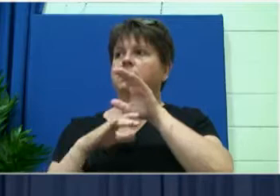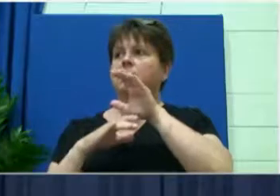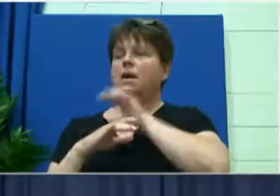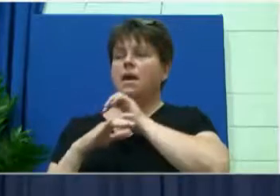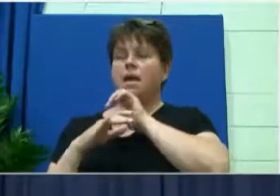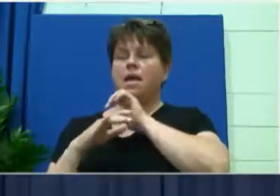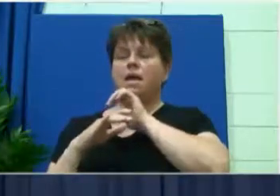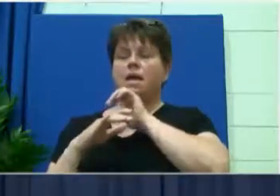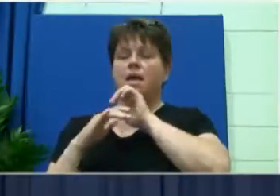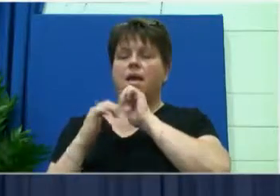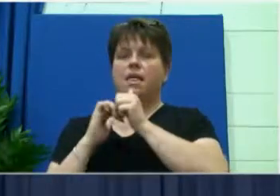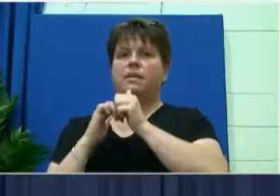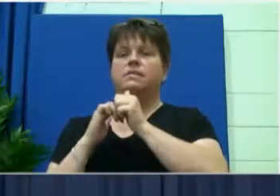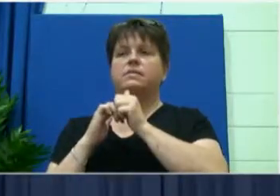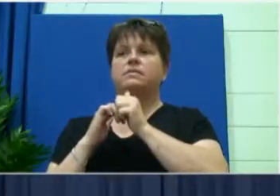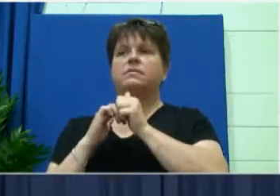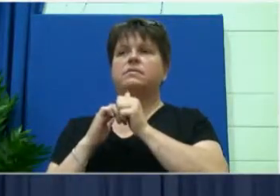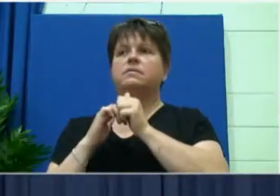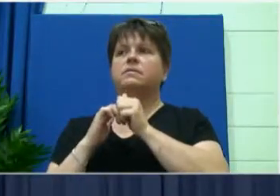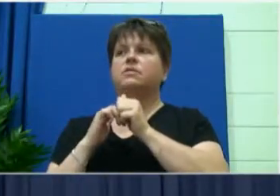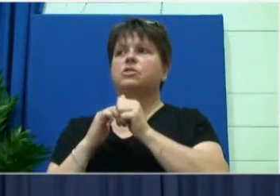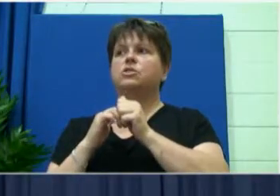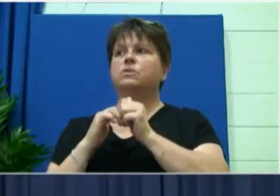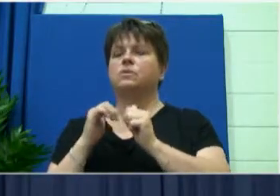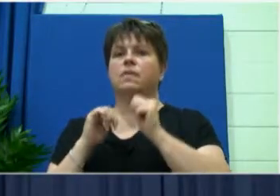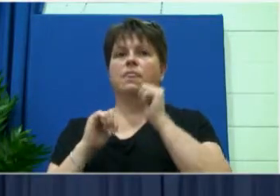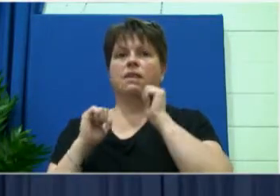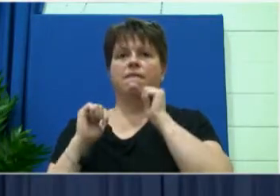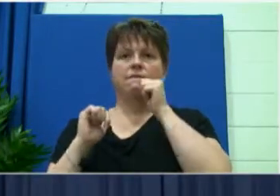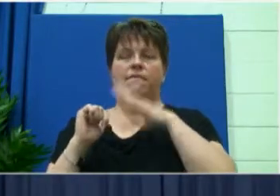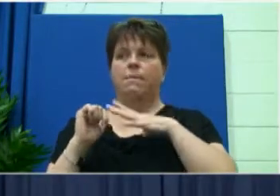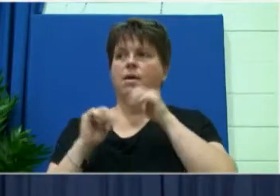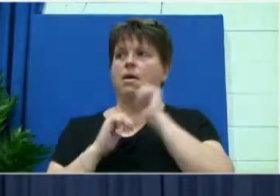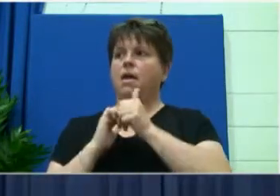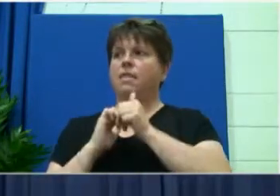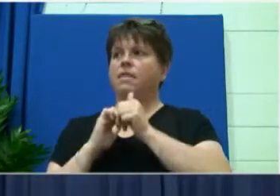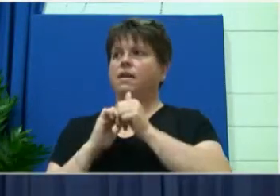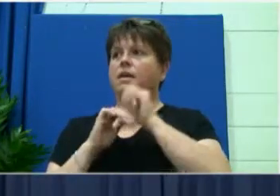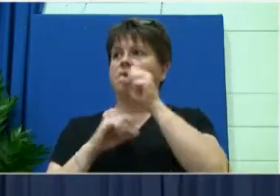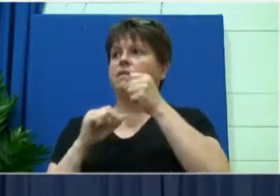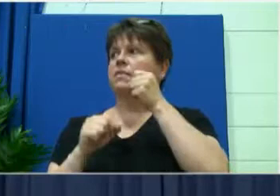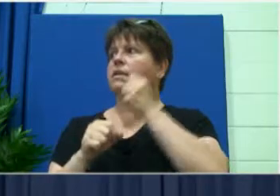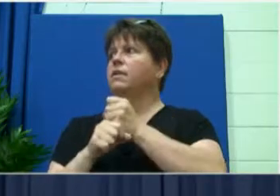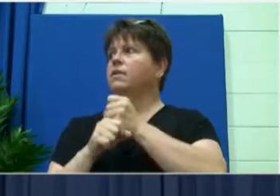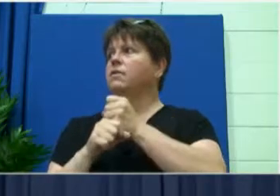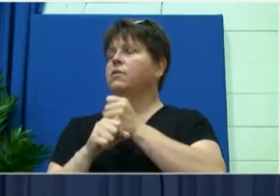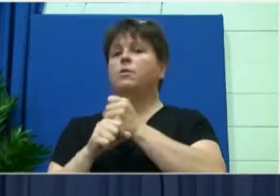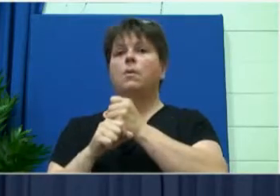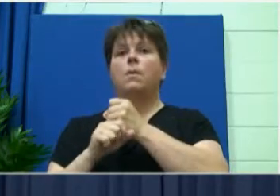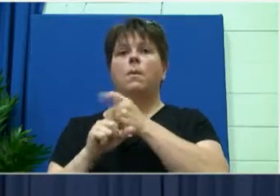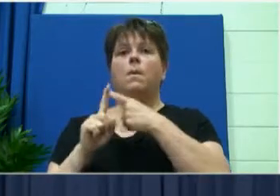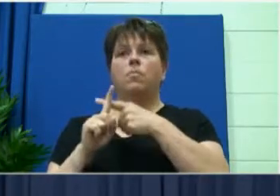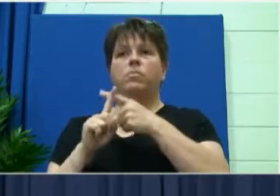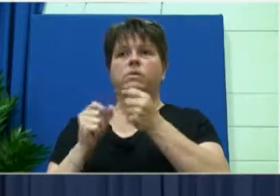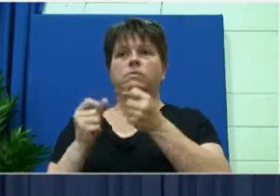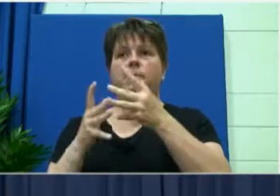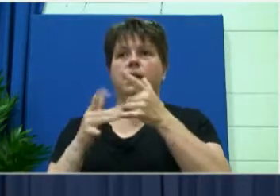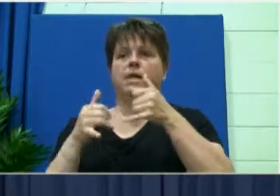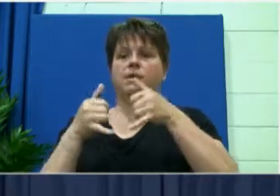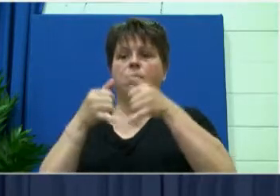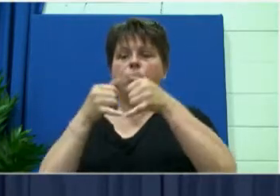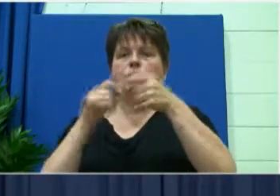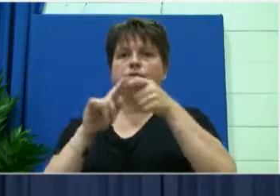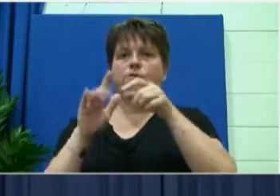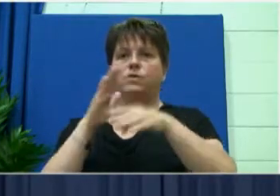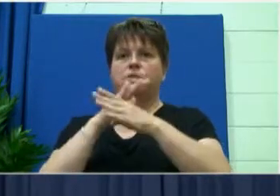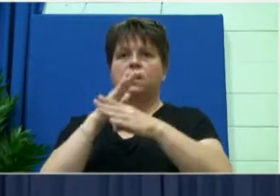she was honored as Female Athlete of the Year, along with also winning several soccer awards, including